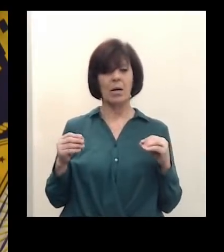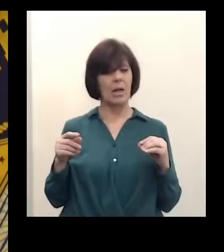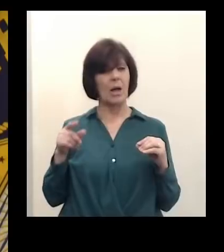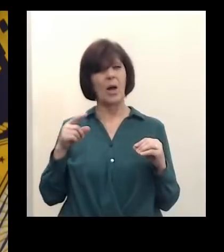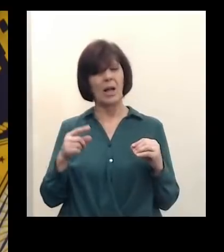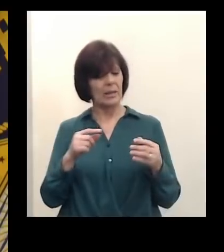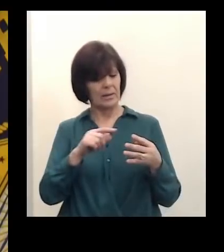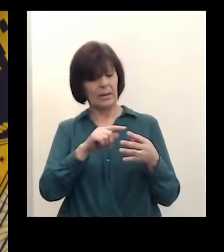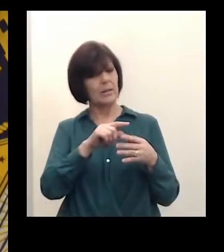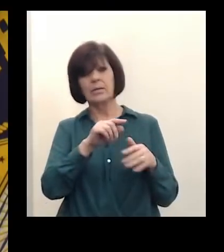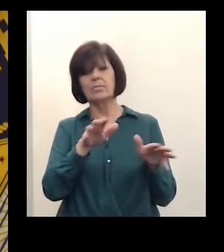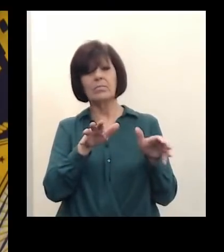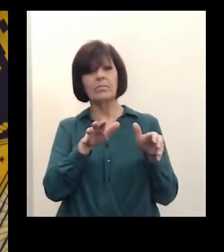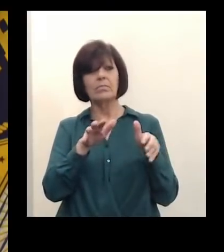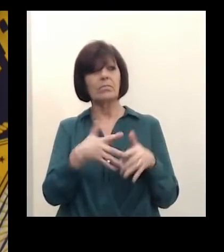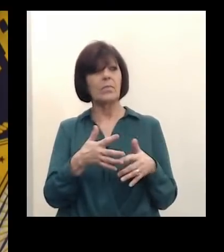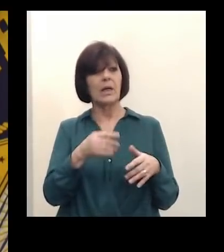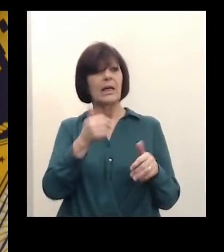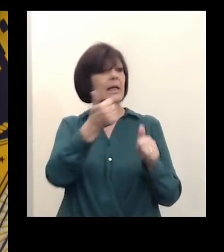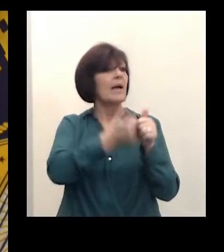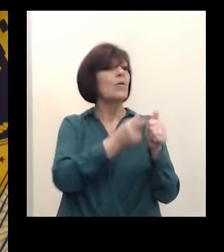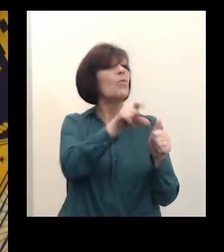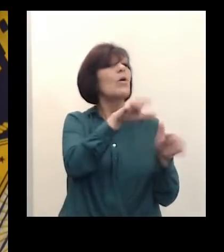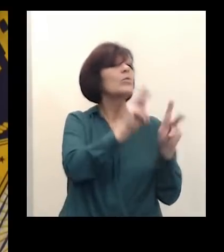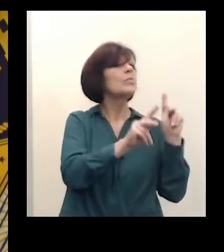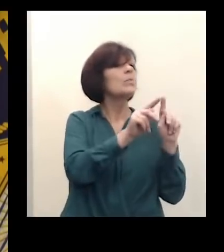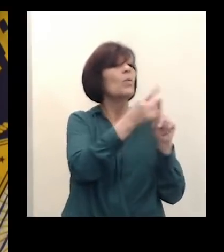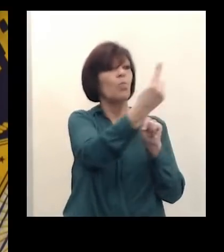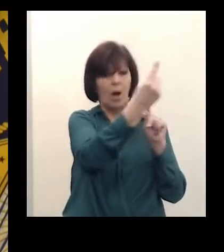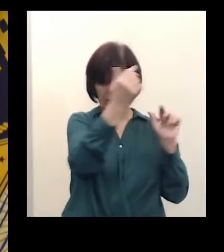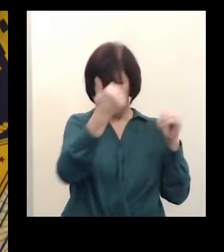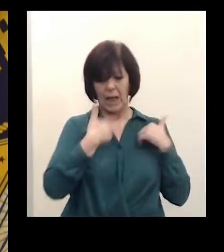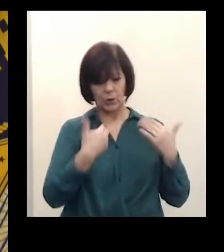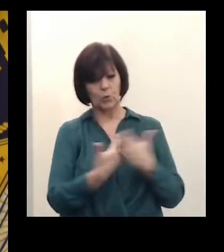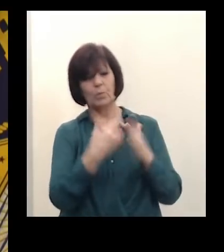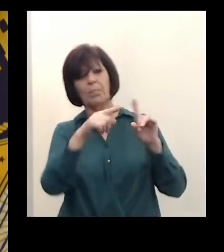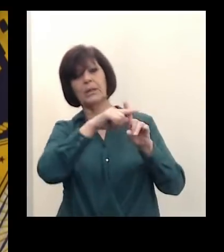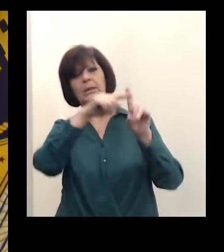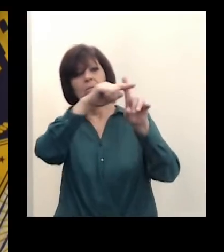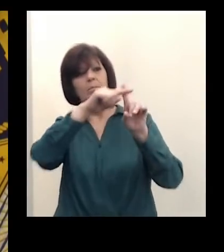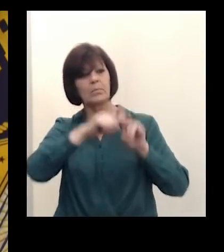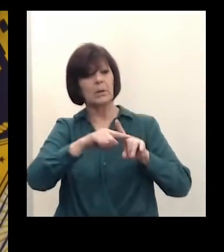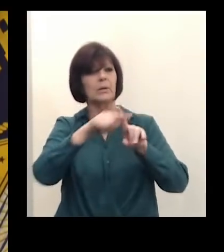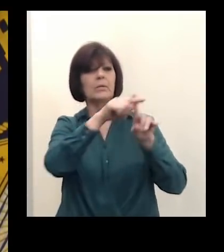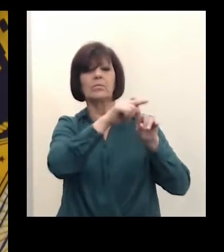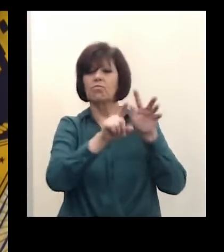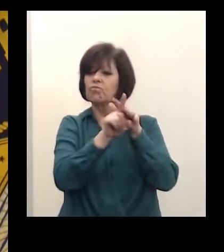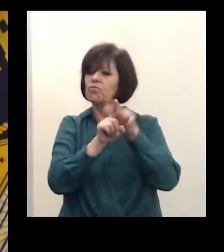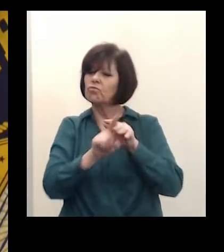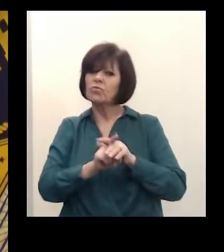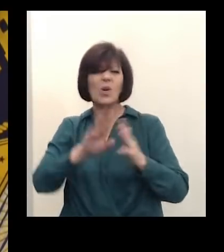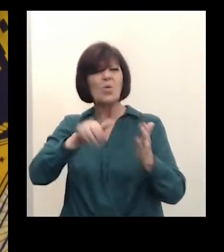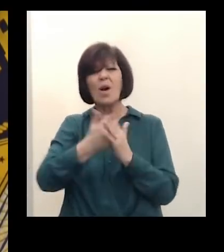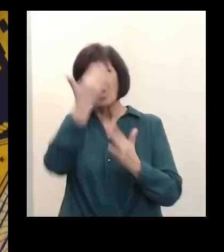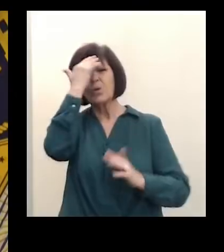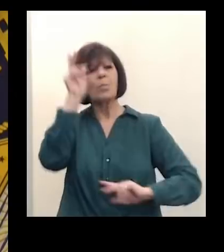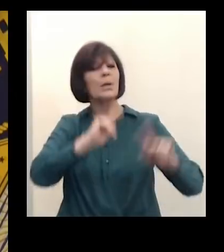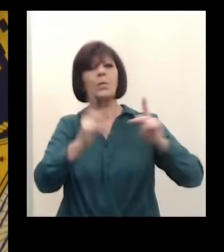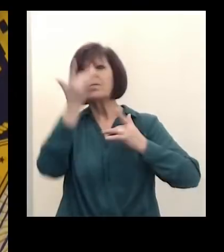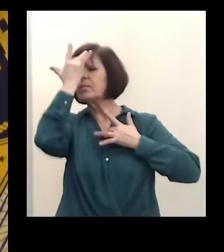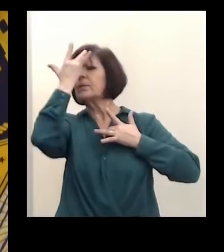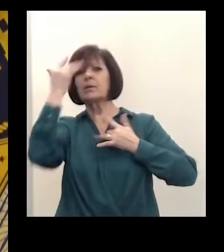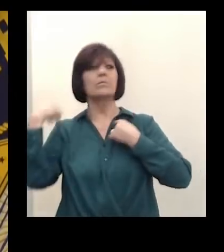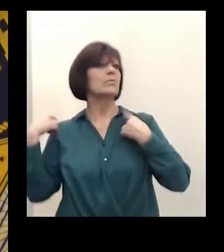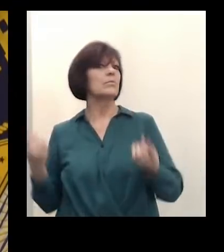100 residents on a weekly basis has had a new case. I think we all know people who've caught COVID-19 in the last